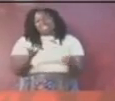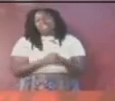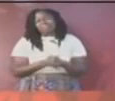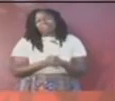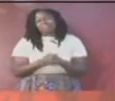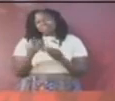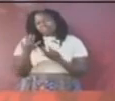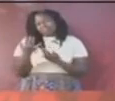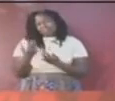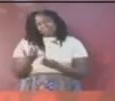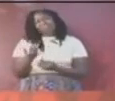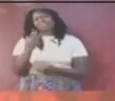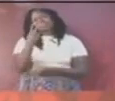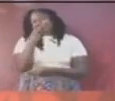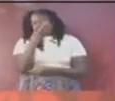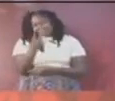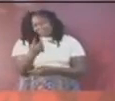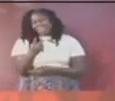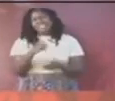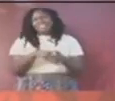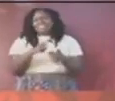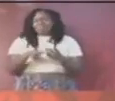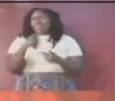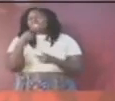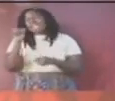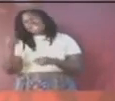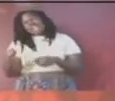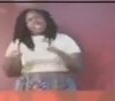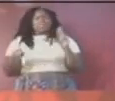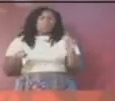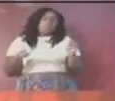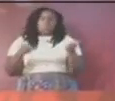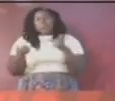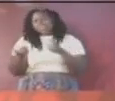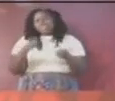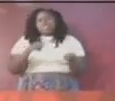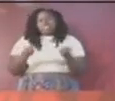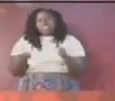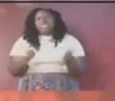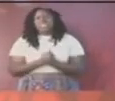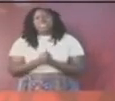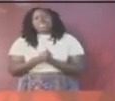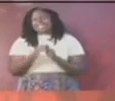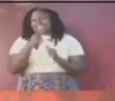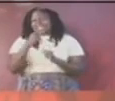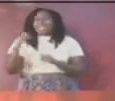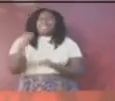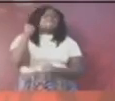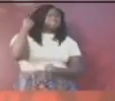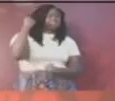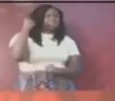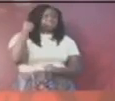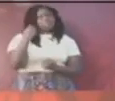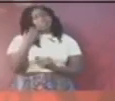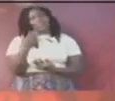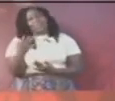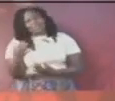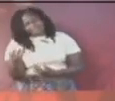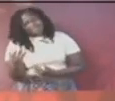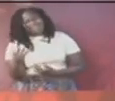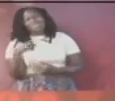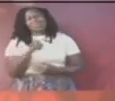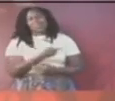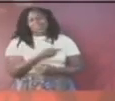before we can say yes or no, we are achieving success, and we're going to have to keep updating the